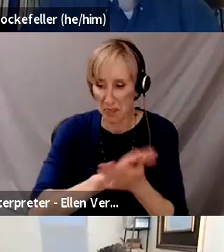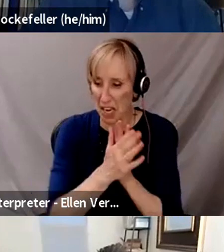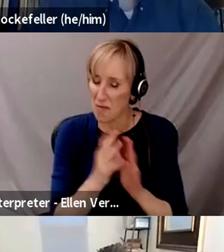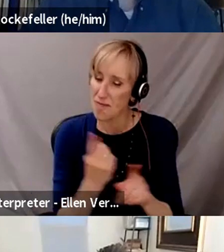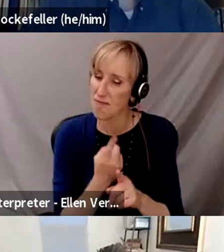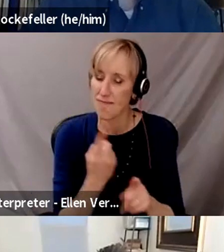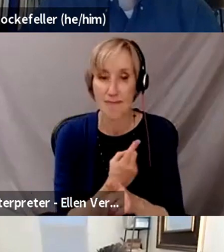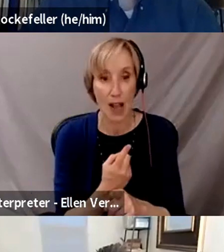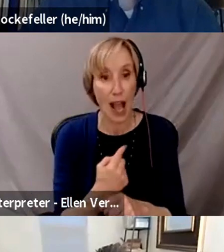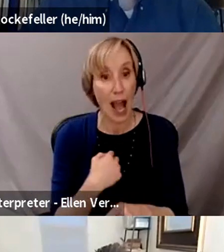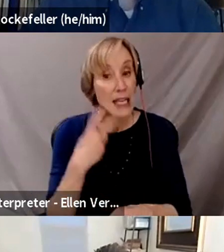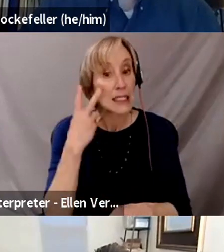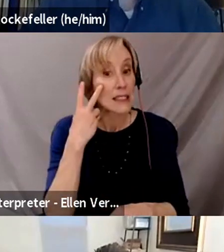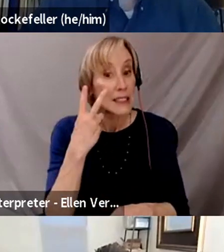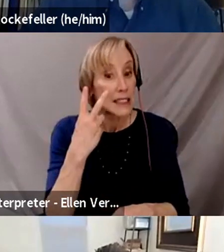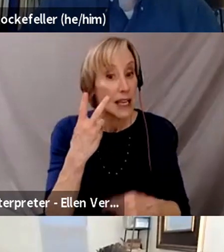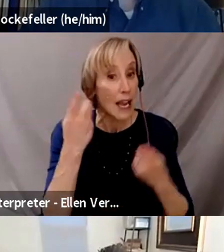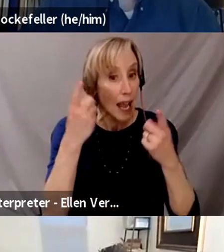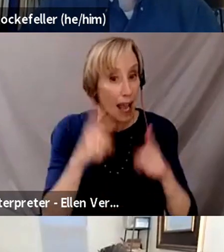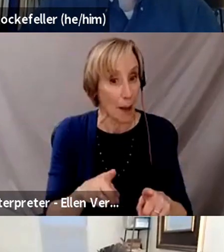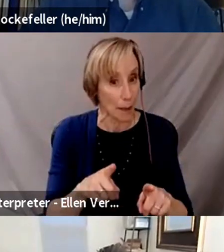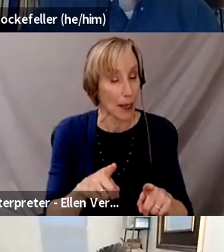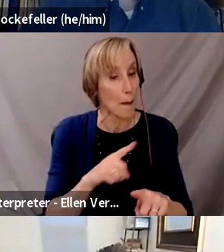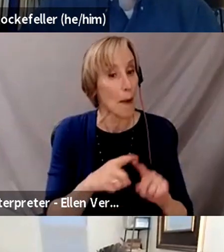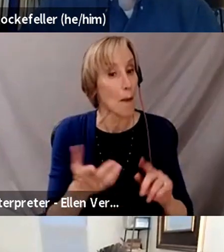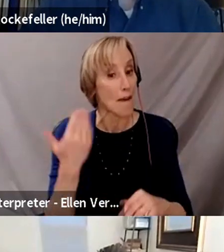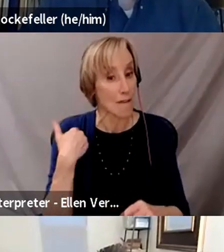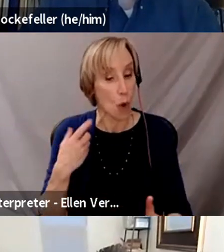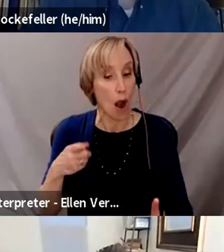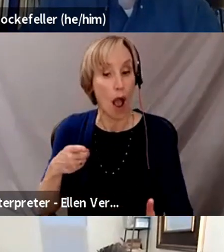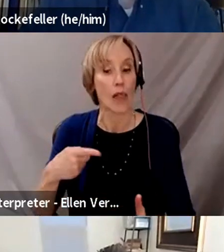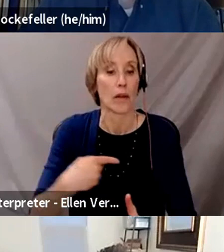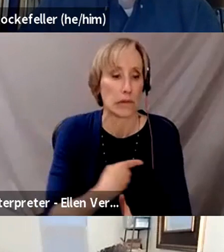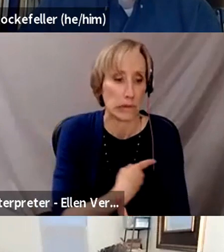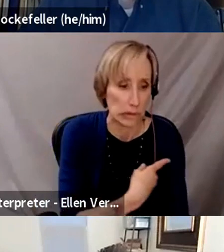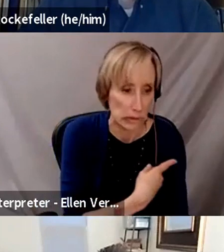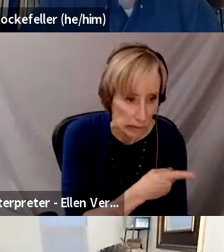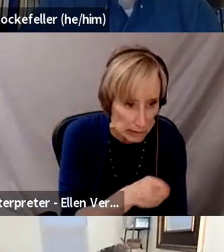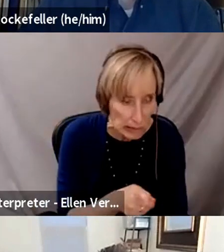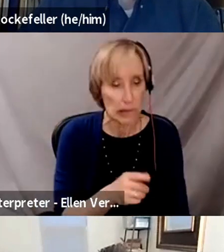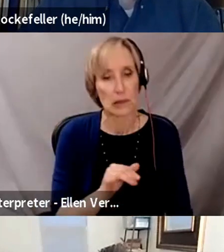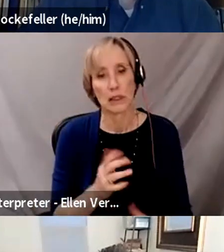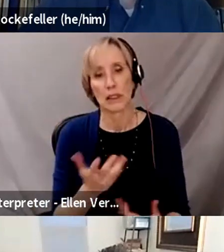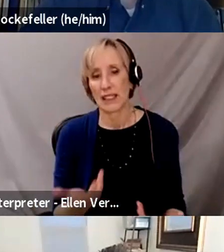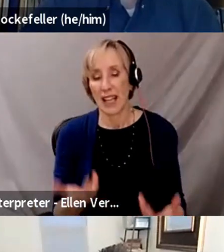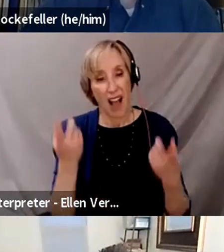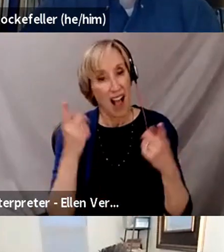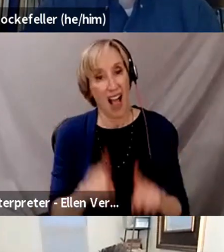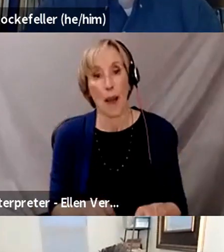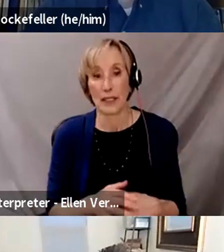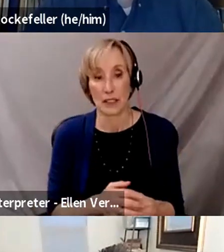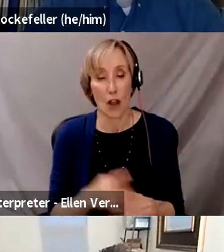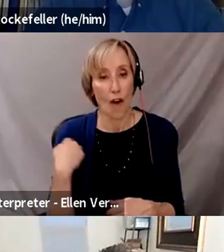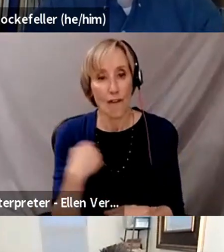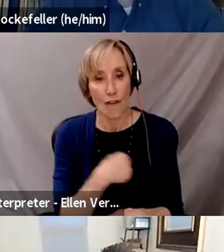to a degree, but we have gone into that direction before and pedaled back. And the thing is that, you know, in order for us to